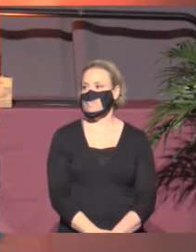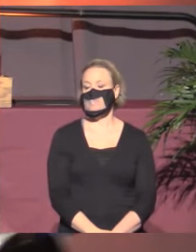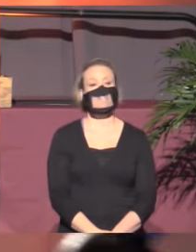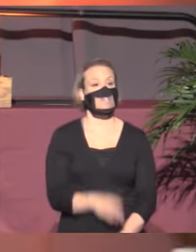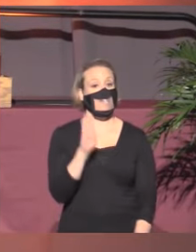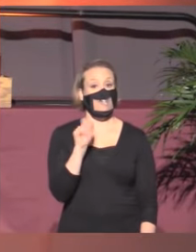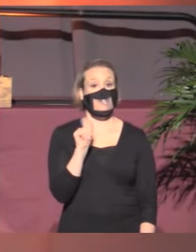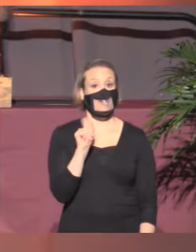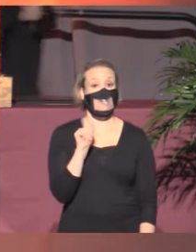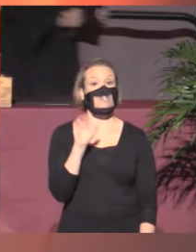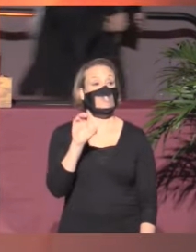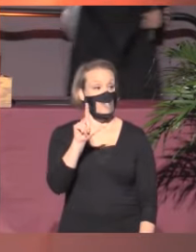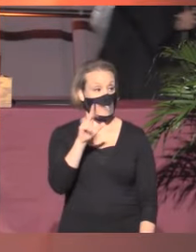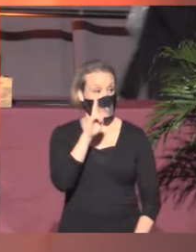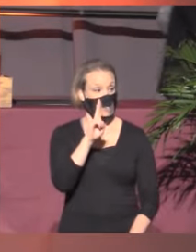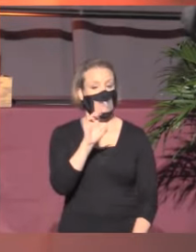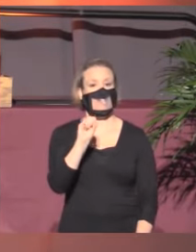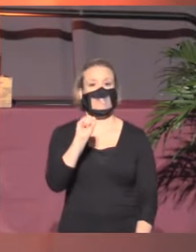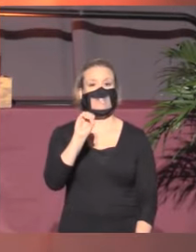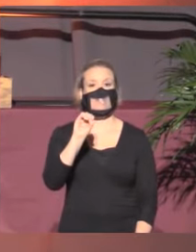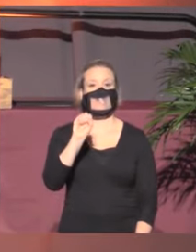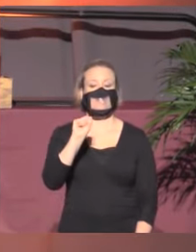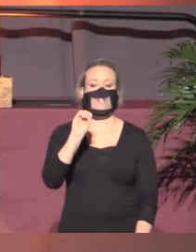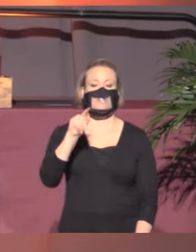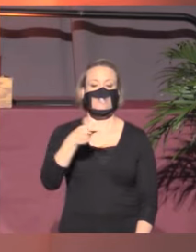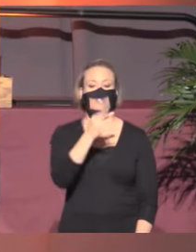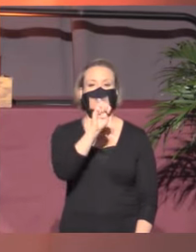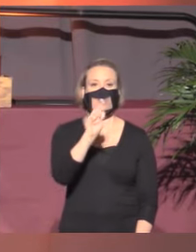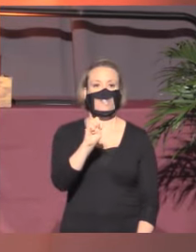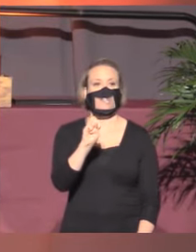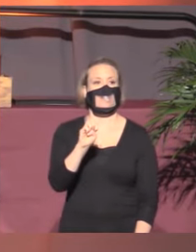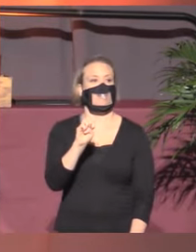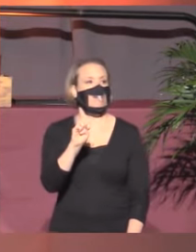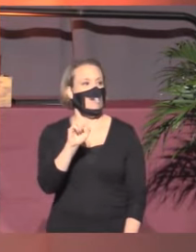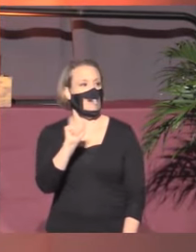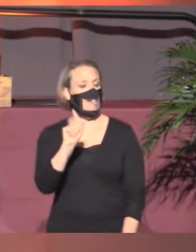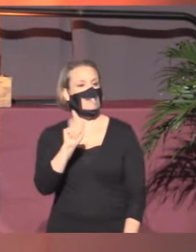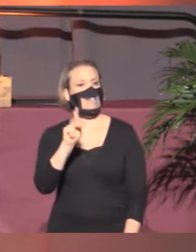Bachelor of Arts, cum laude, Sophie Marie Oft Skilbred.